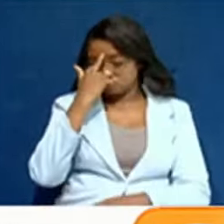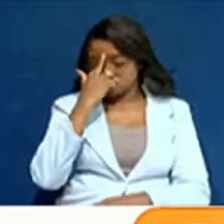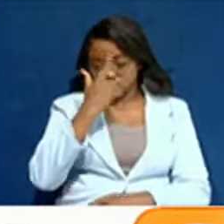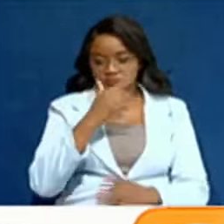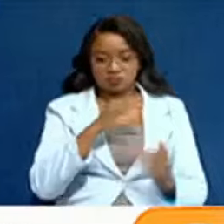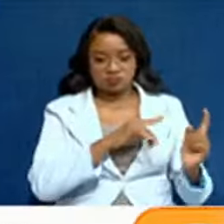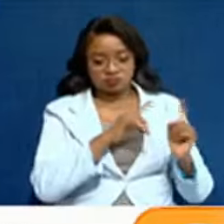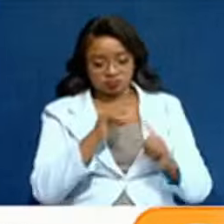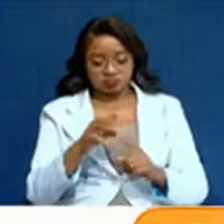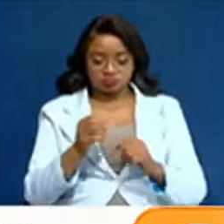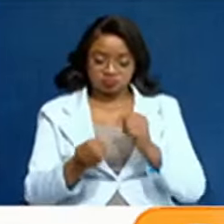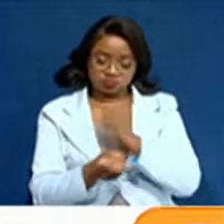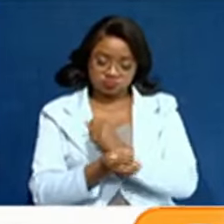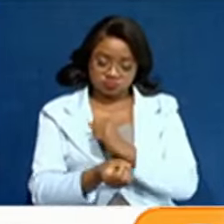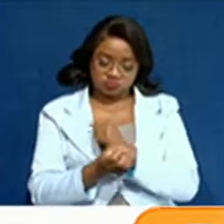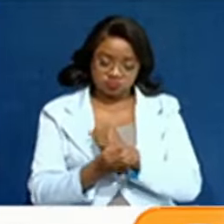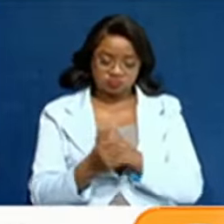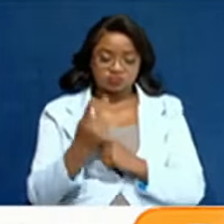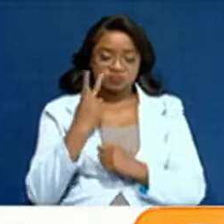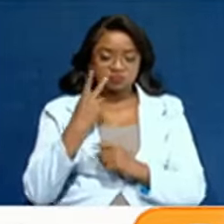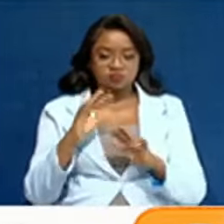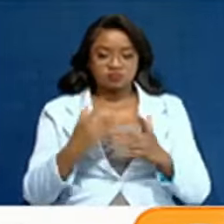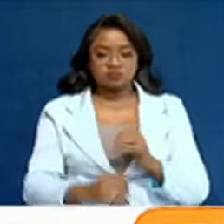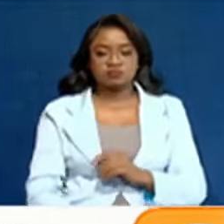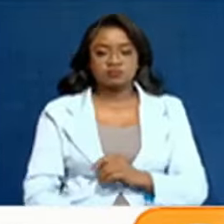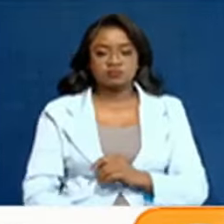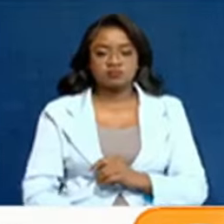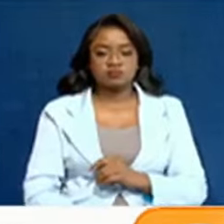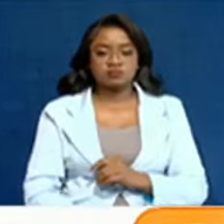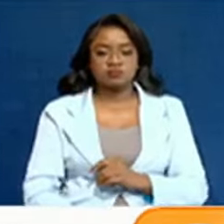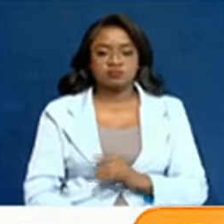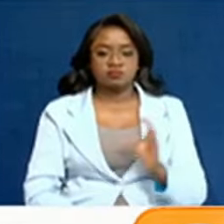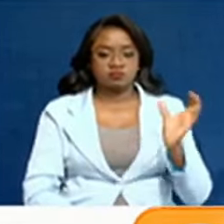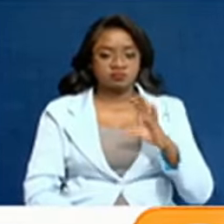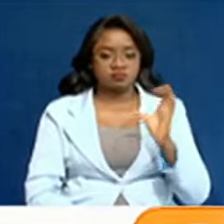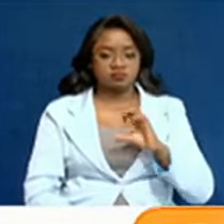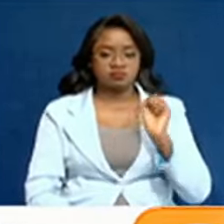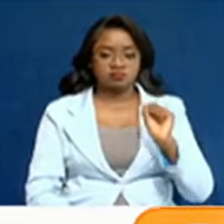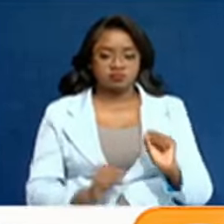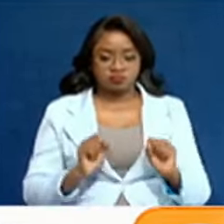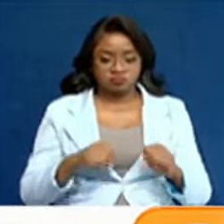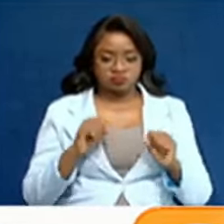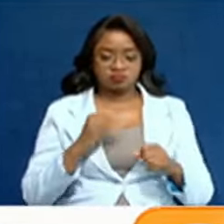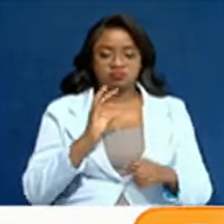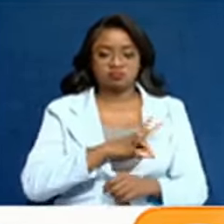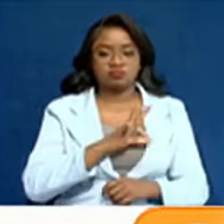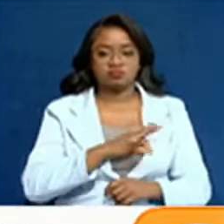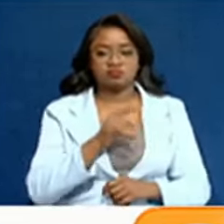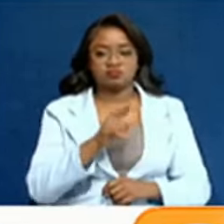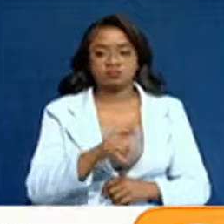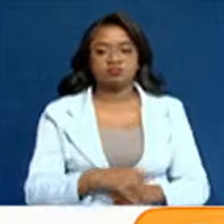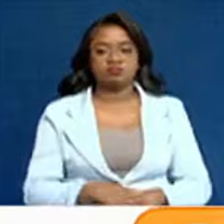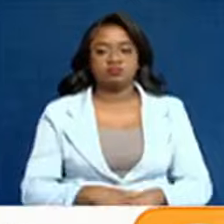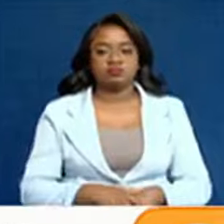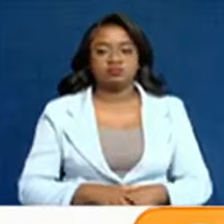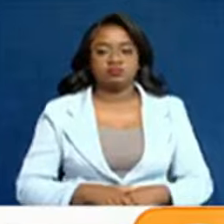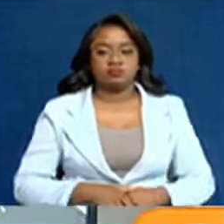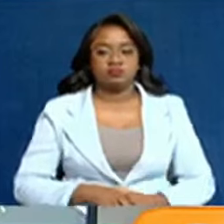and explain how customers can go about applying for this facility.